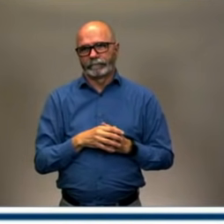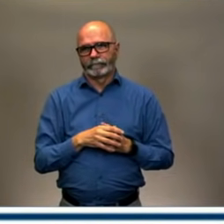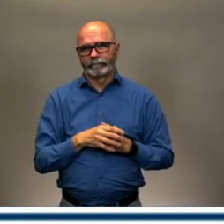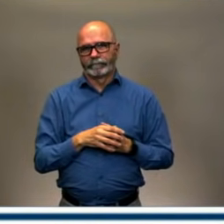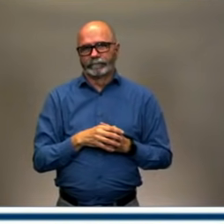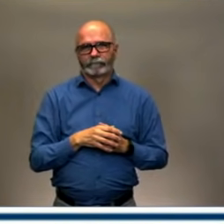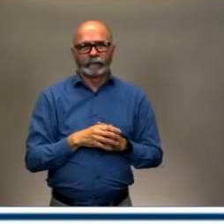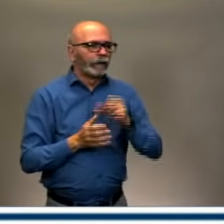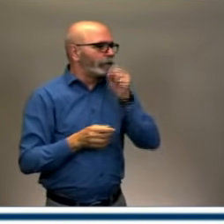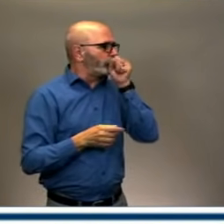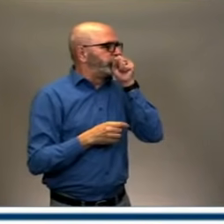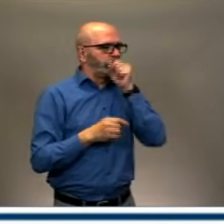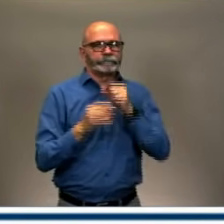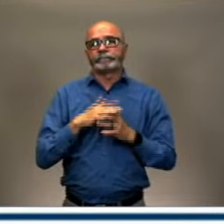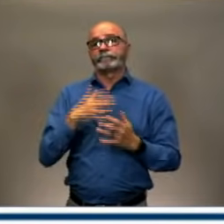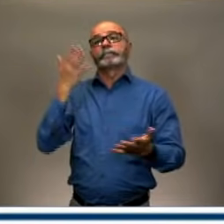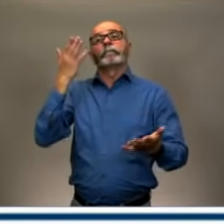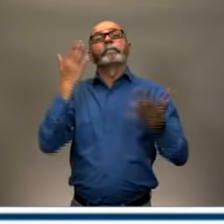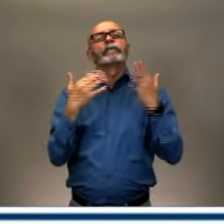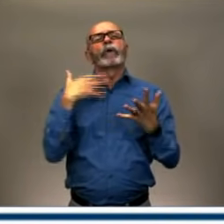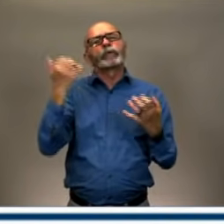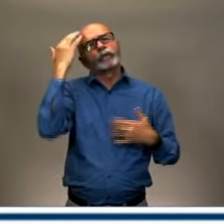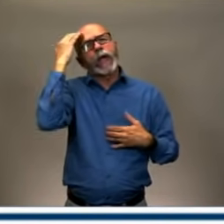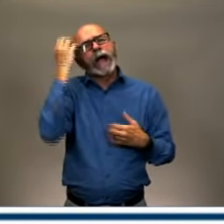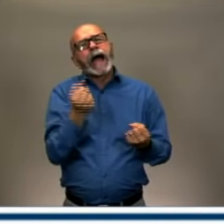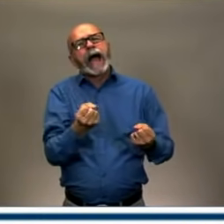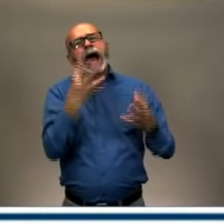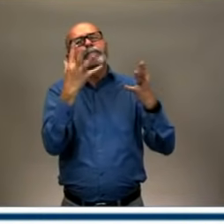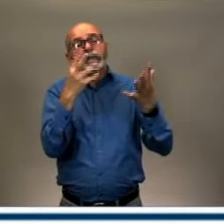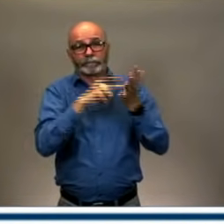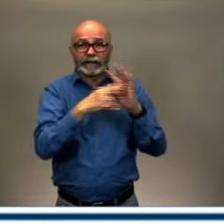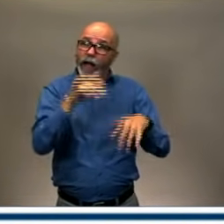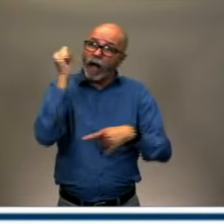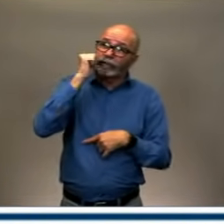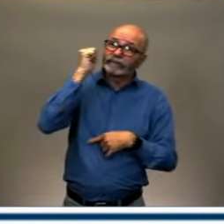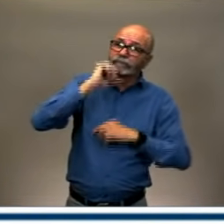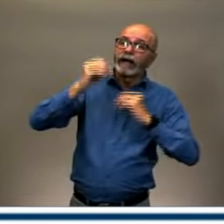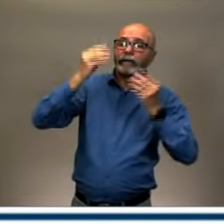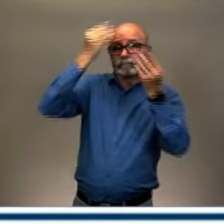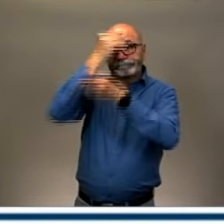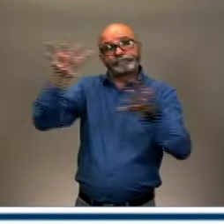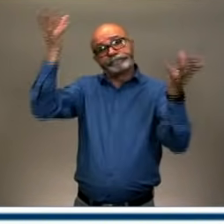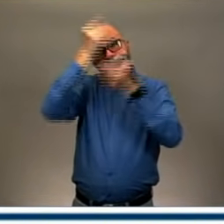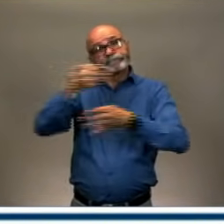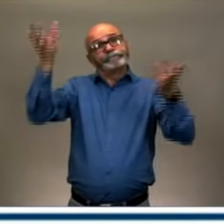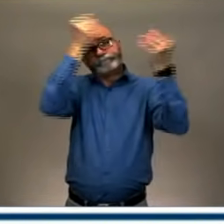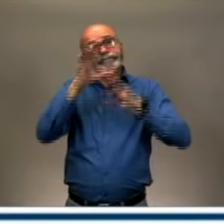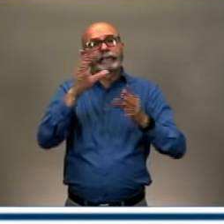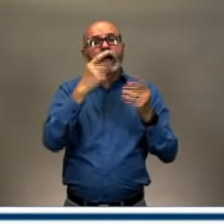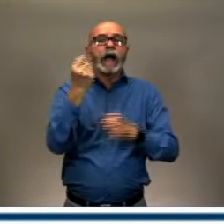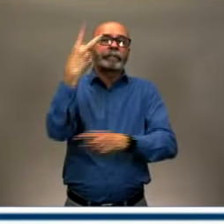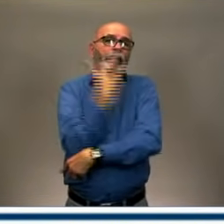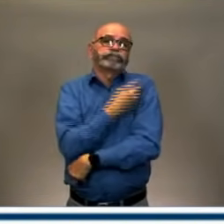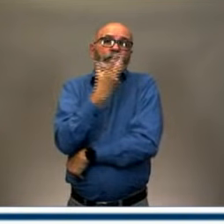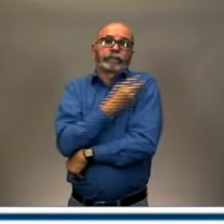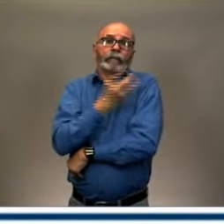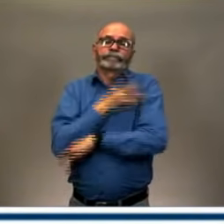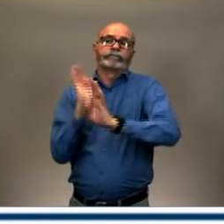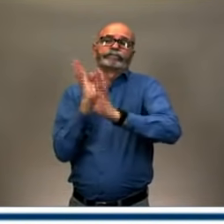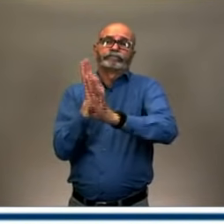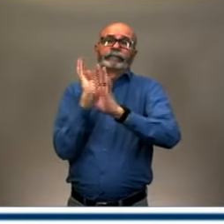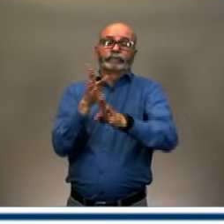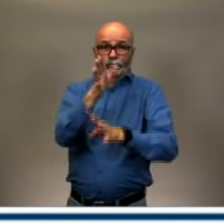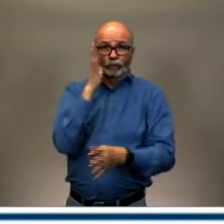place. Will that be on a daily basis or a weekly basis? As I said in my remarks, starting next week, we'll be delivering on